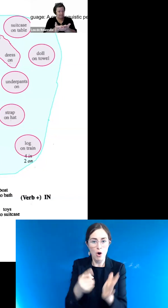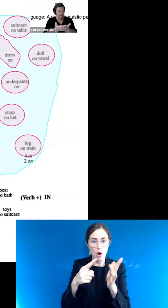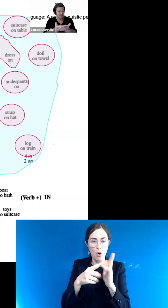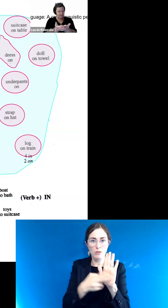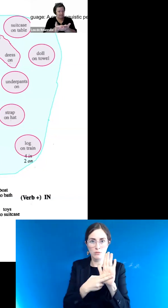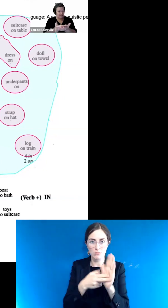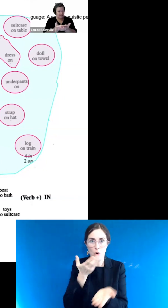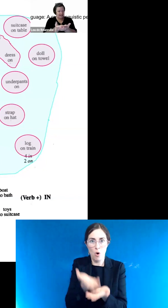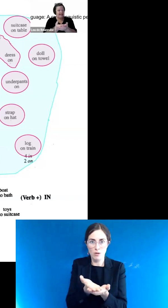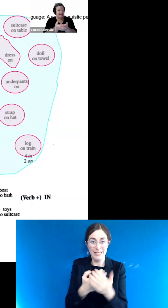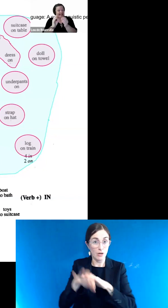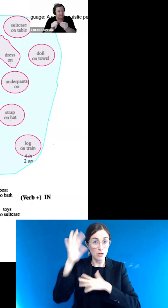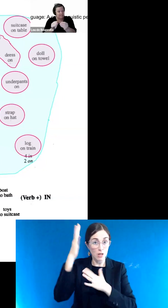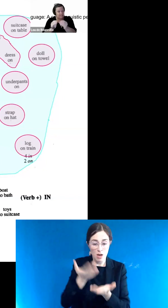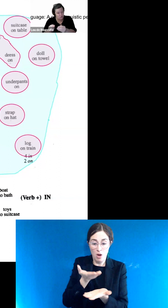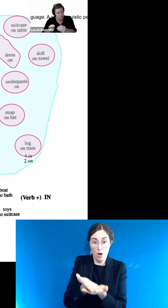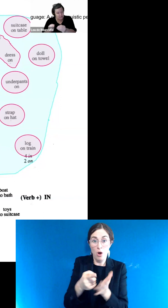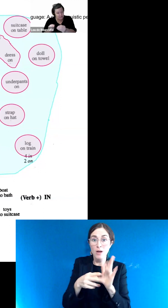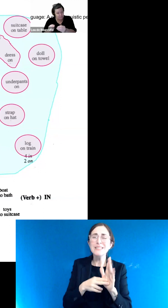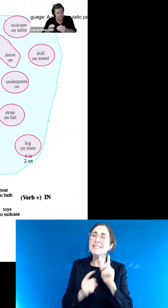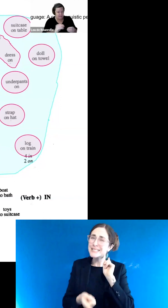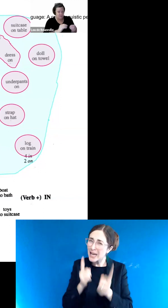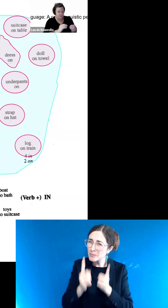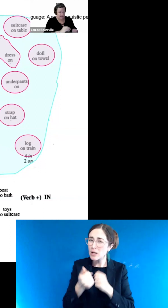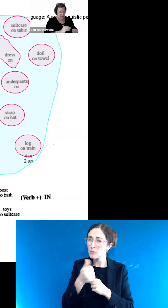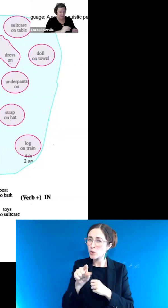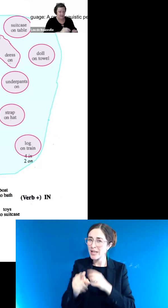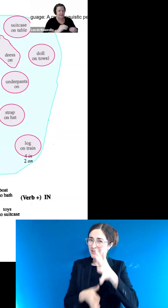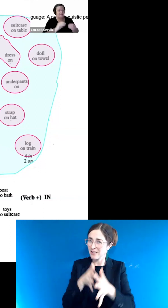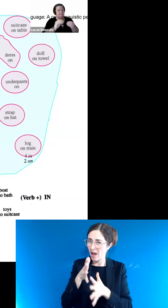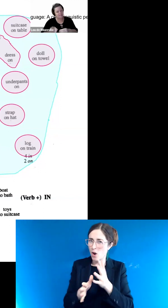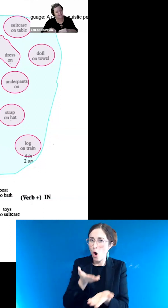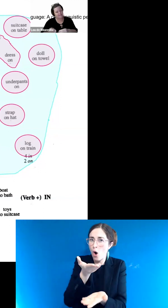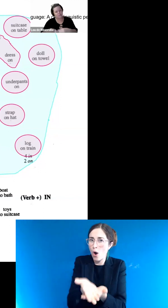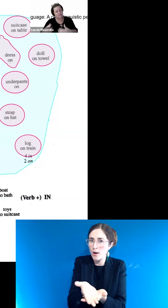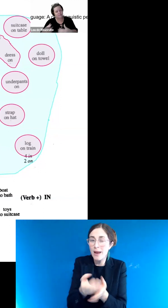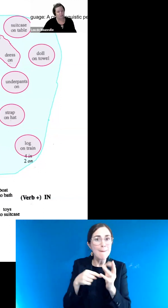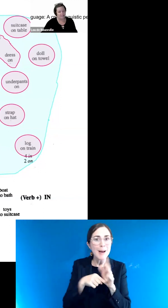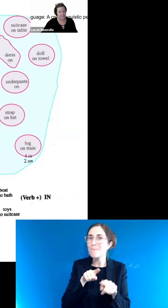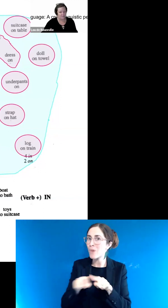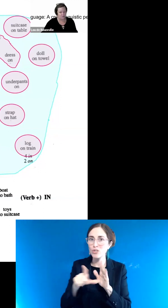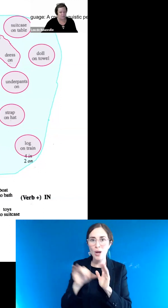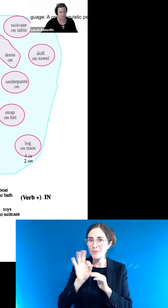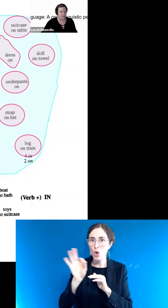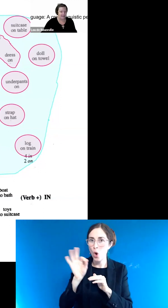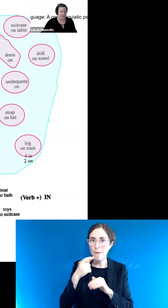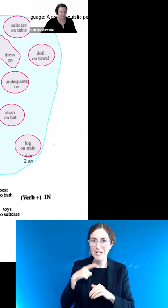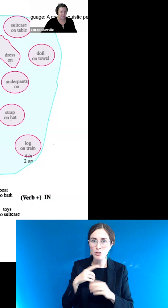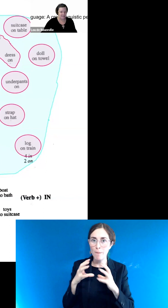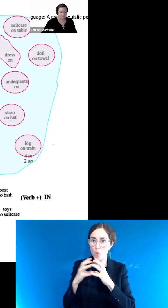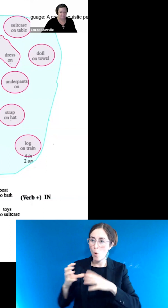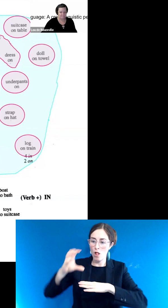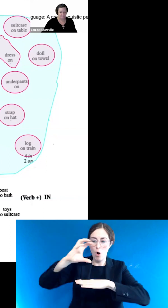Auslan, and it is used sometimes in Auslan, in most situations it actually isn't used by